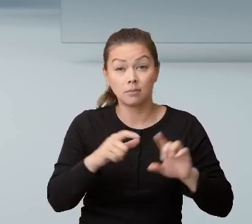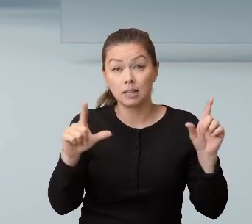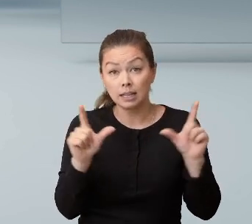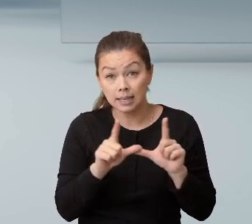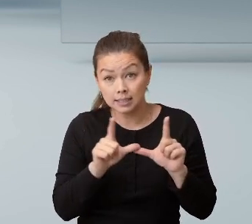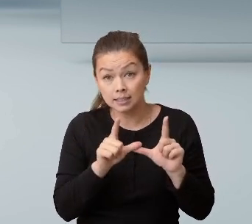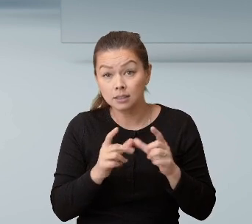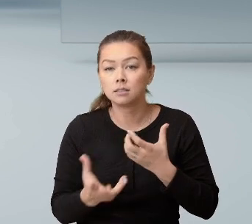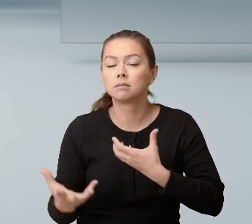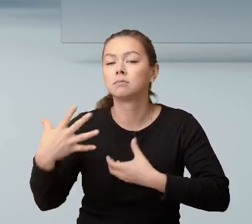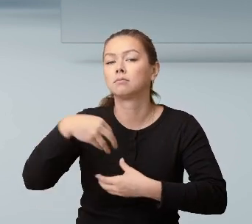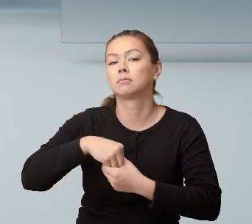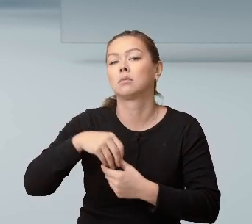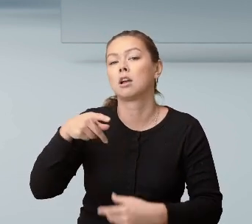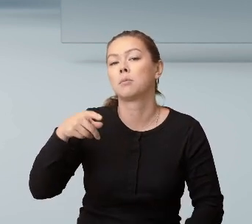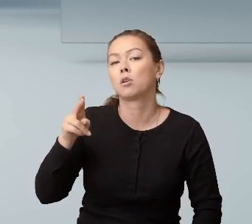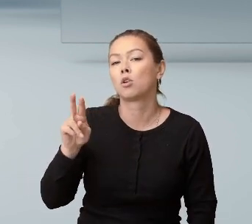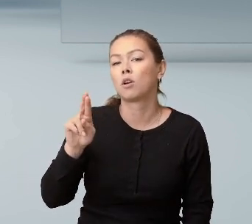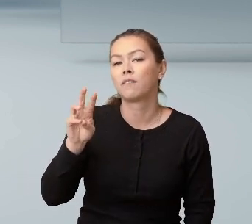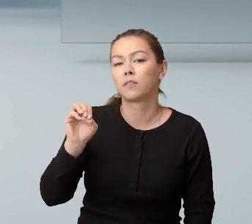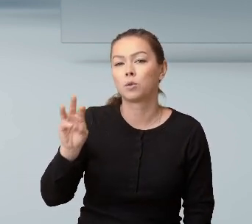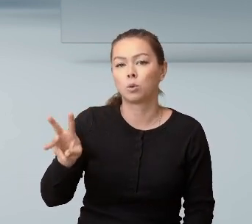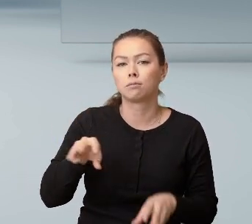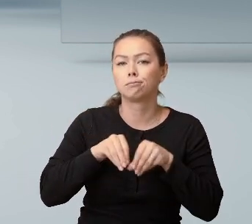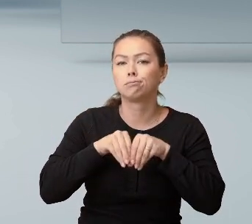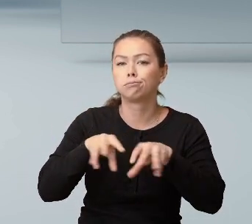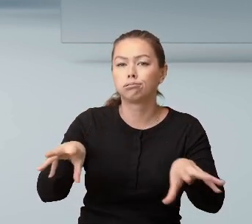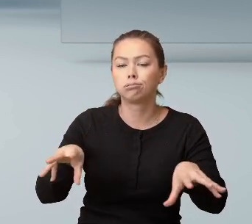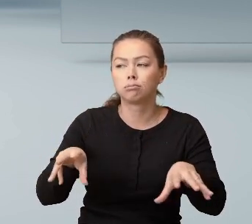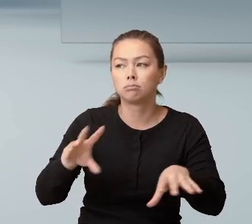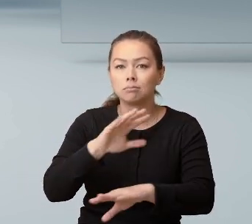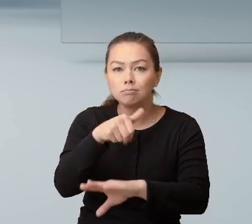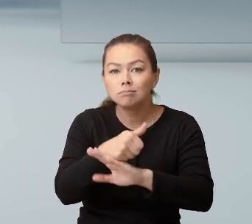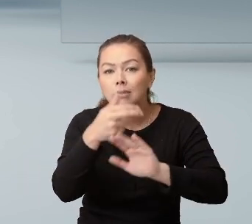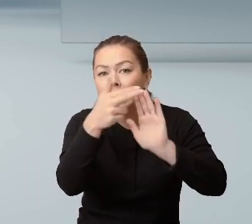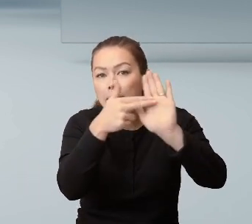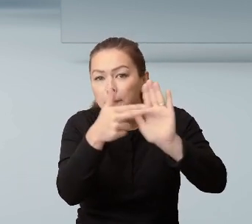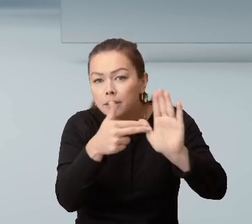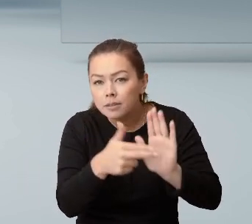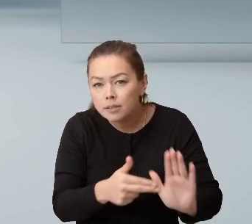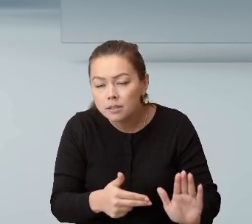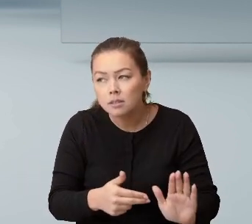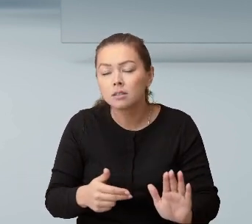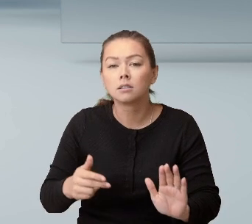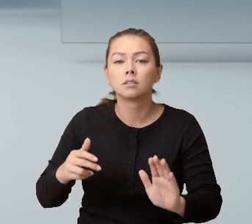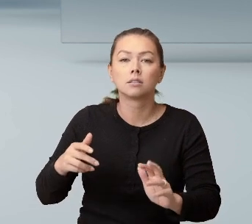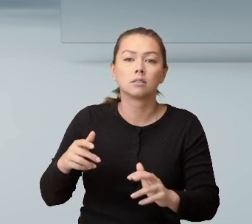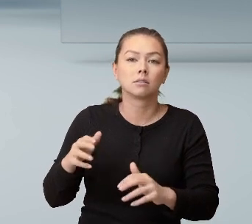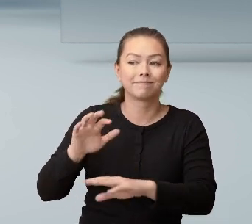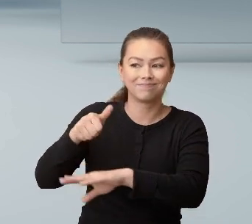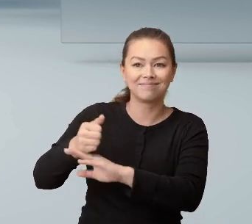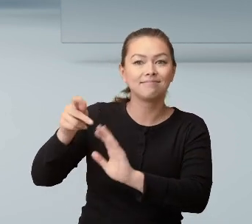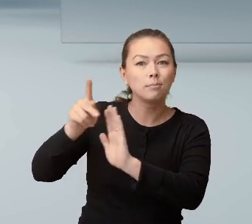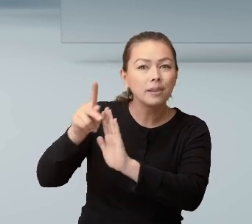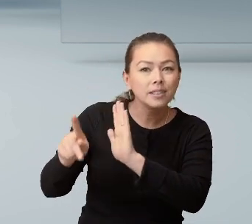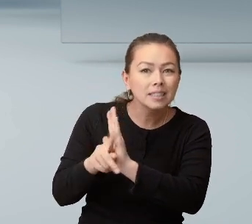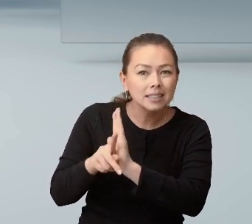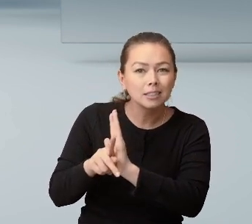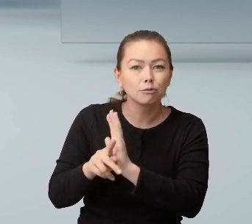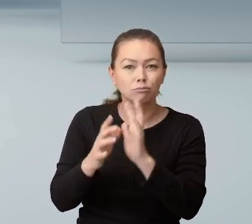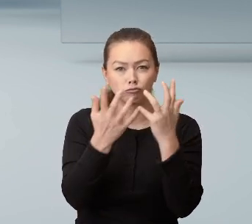in place, make sure you deploy your Purview solution set, create labels, start to implement